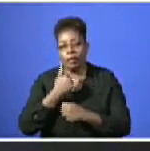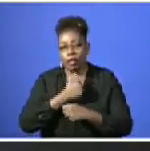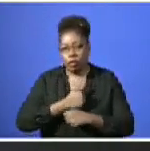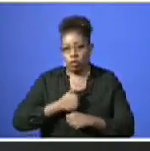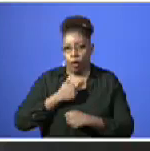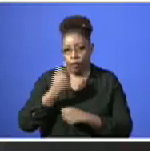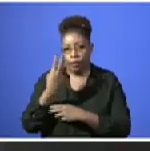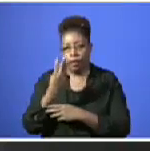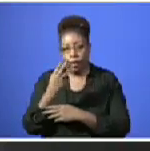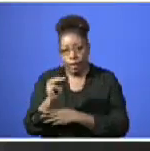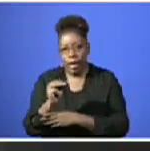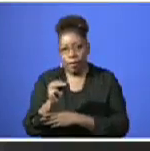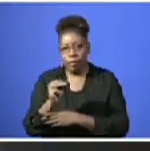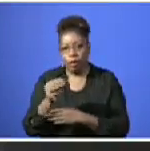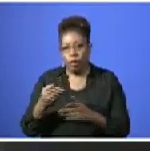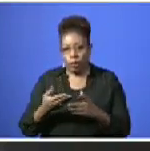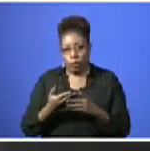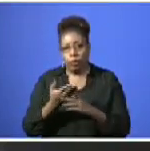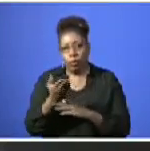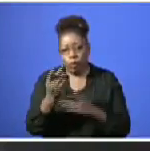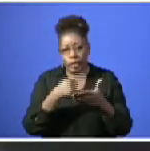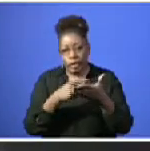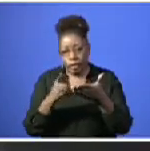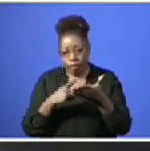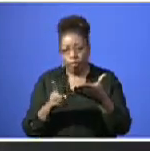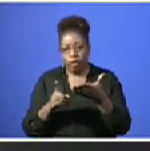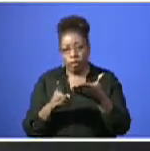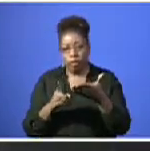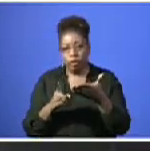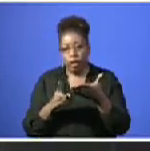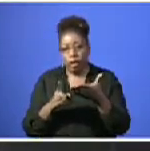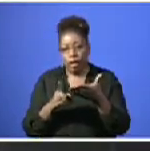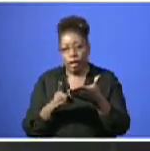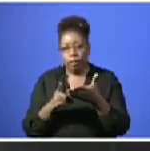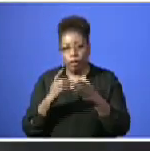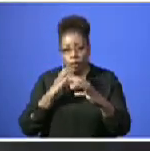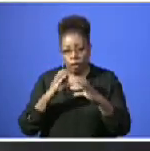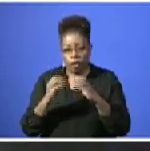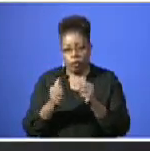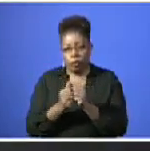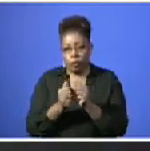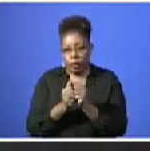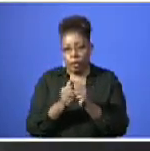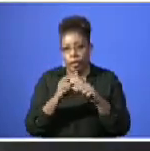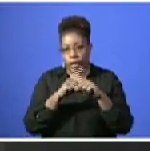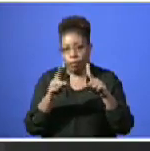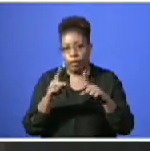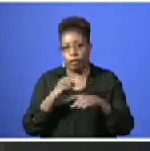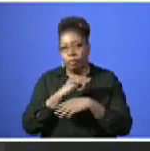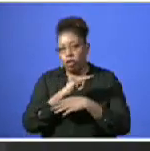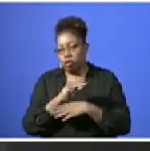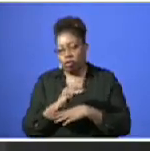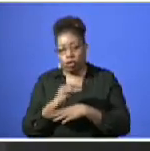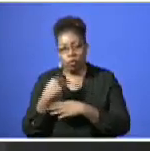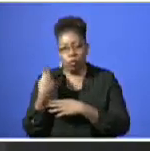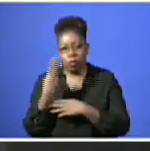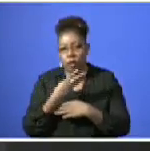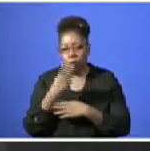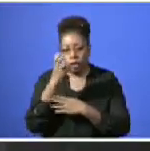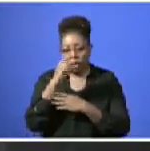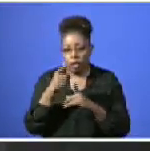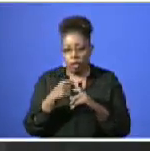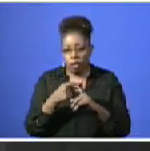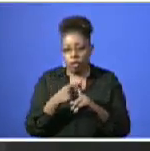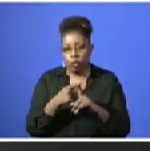through our various diplomatic channels, collaboration between various ministries, we will seek to